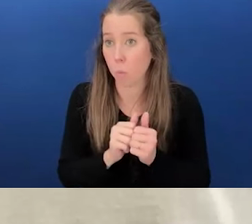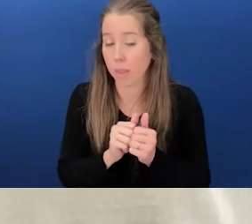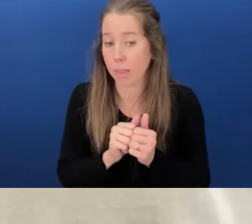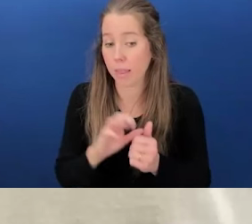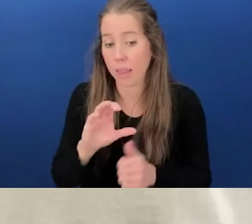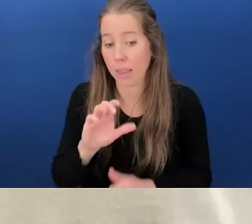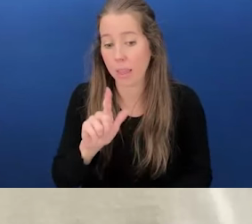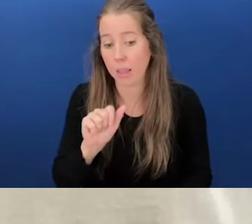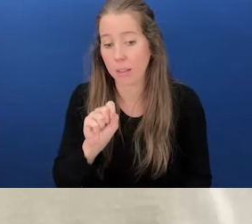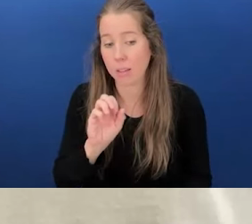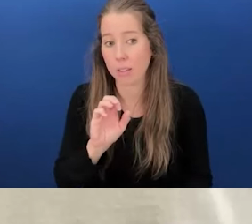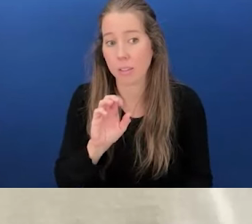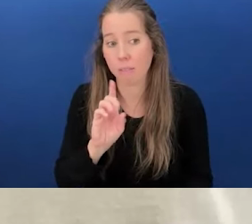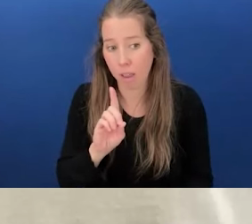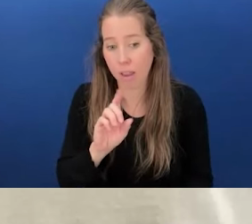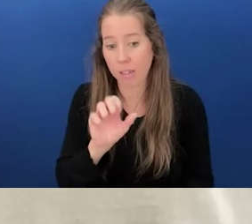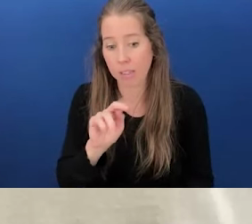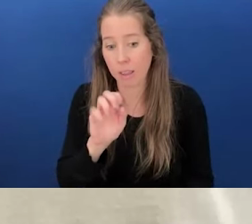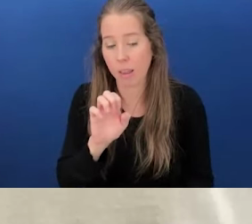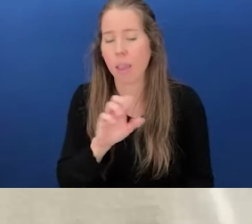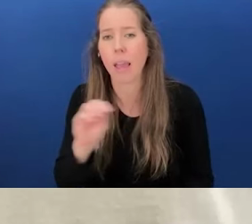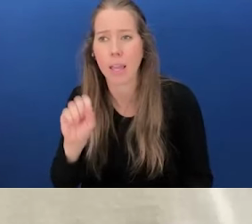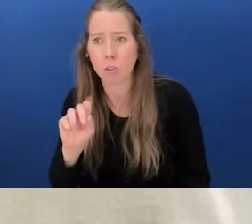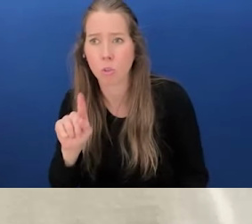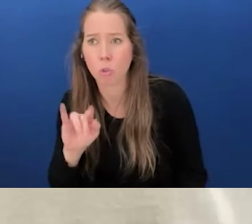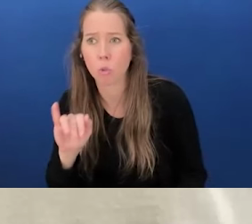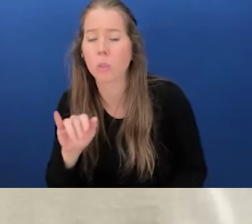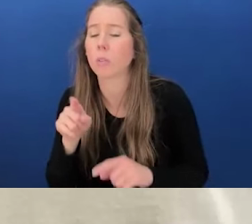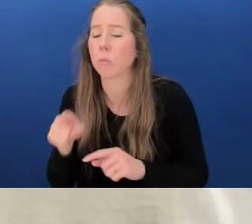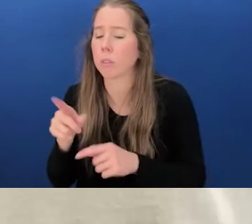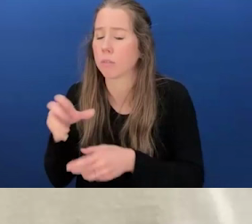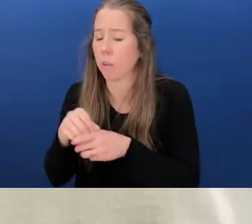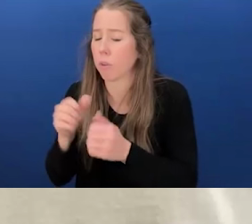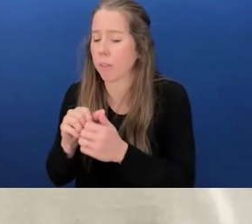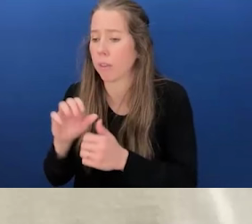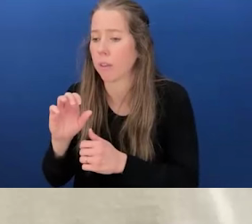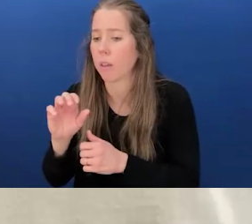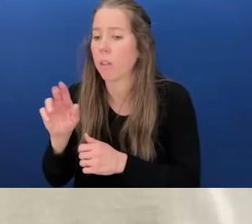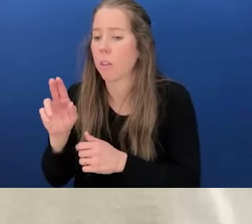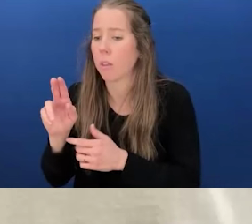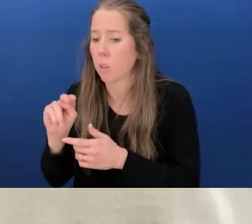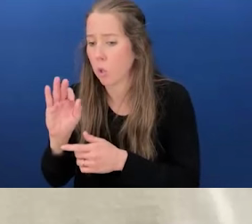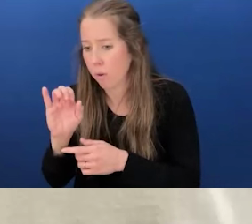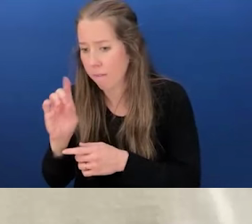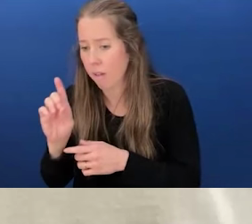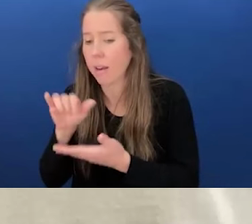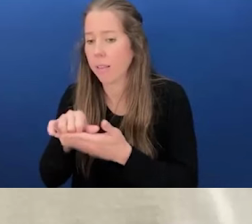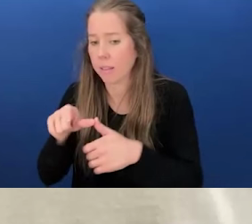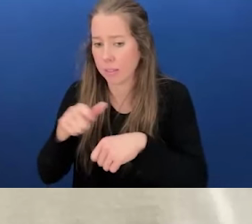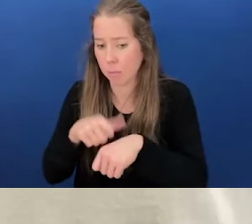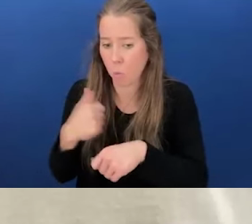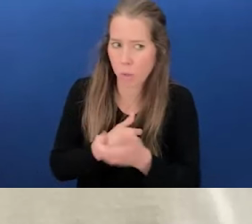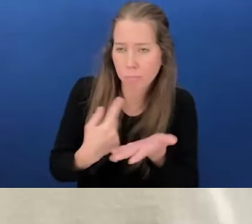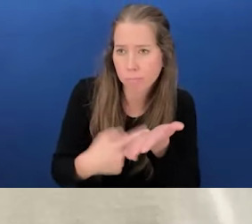Classified Senate, and Susie Nitzel was president of Classified from Fresno City at the time. And we had collaborated